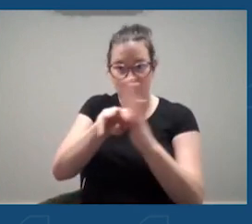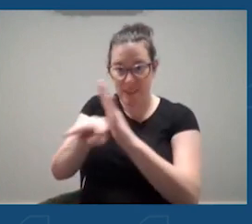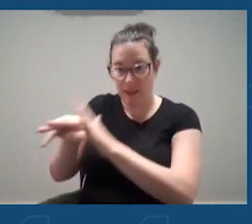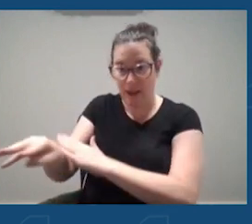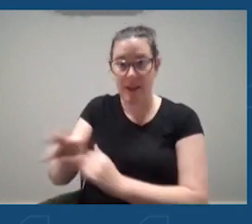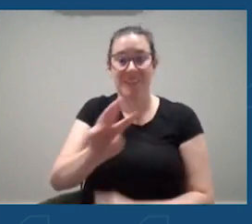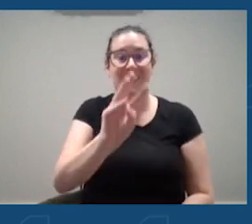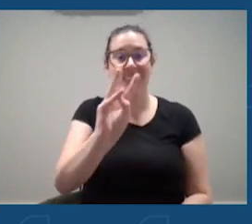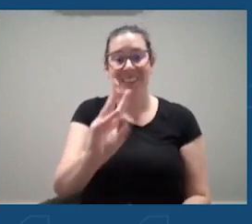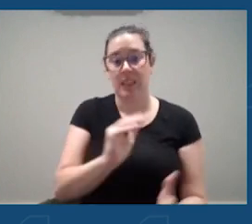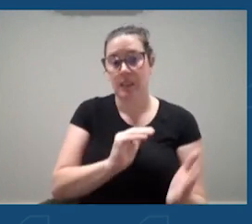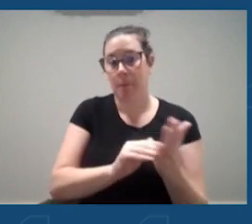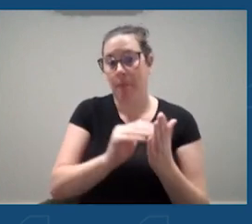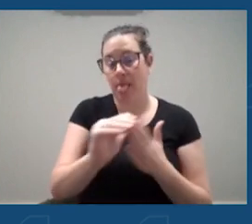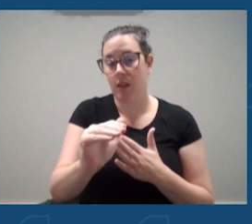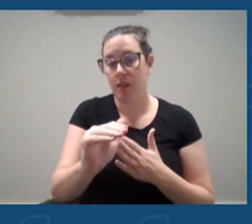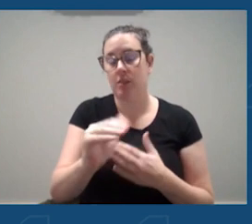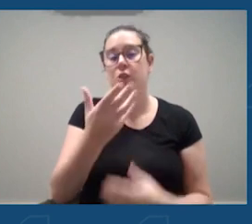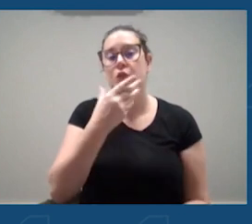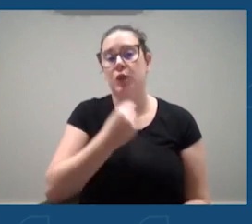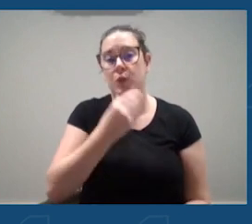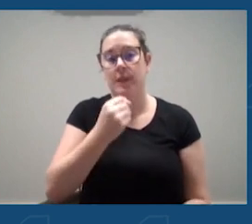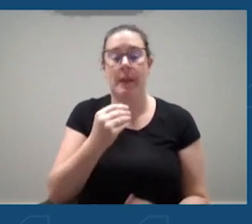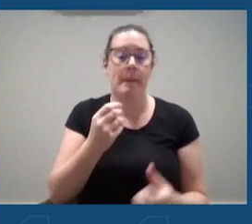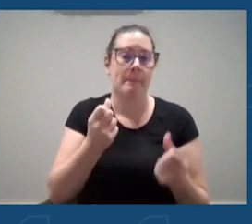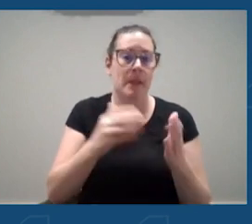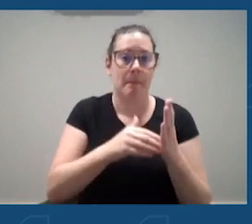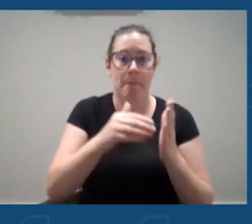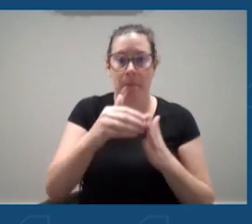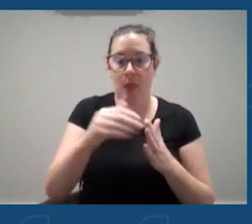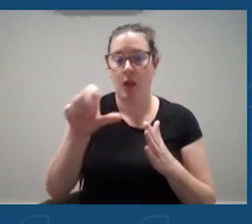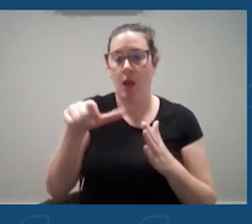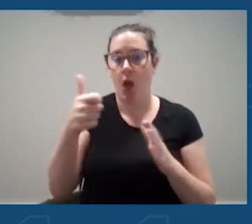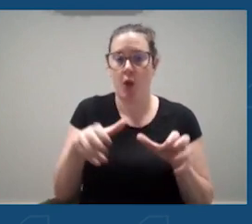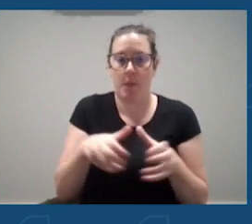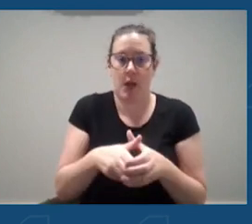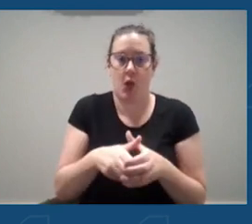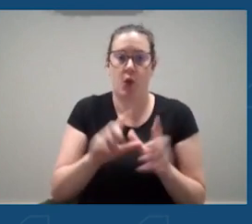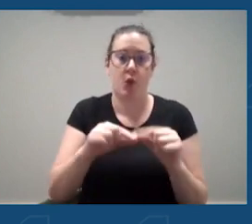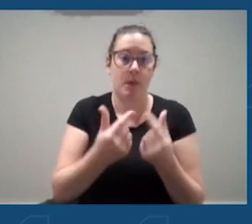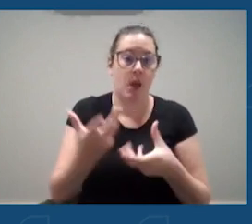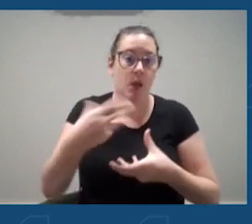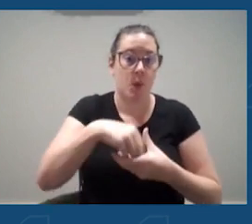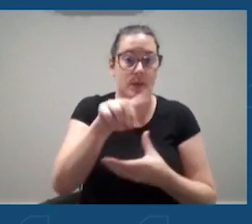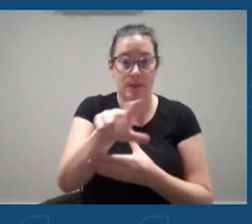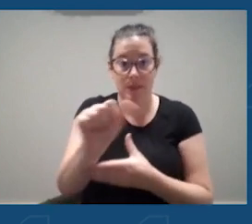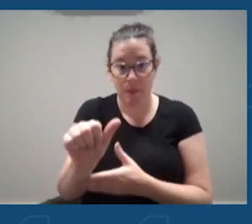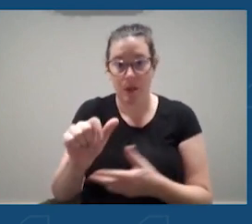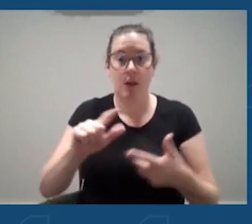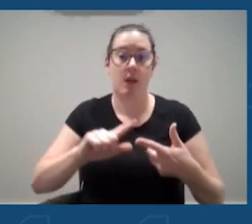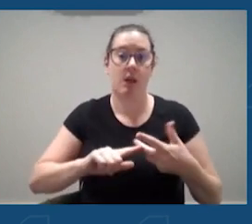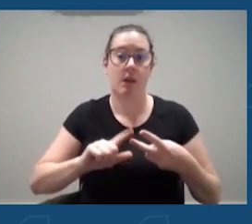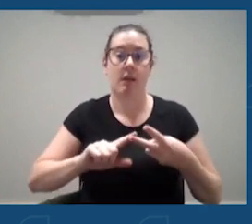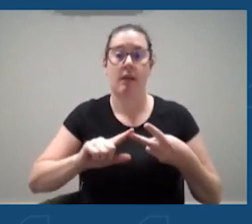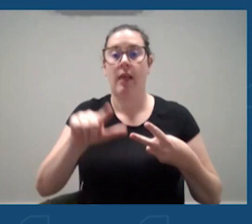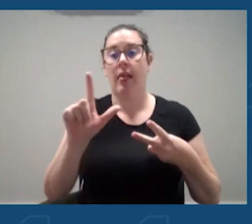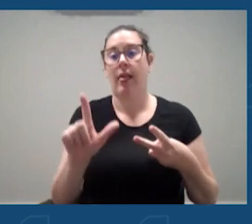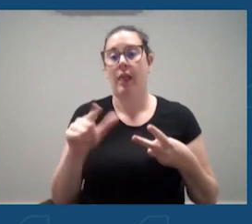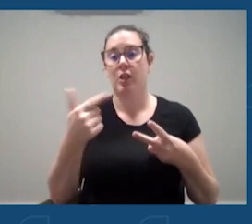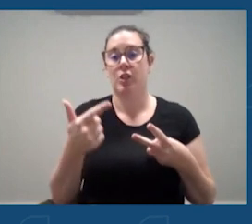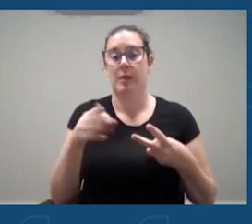Jews and millions of other minority groups, including the disabled and members of the LGBTQIA